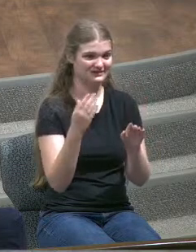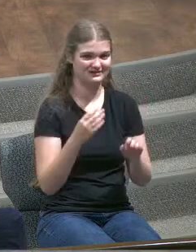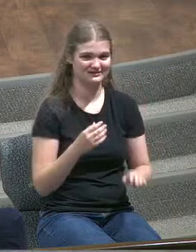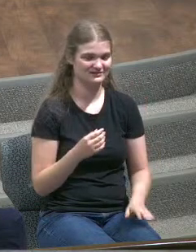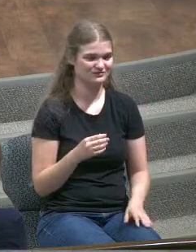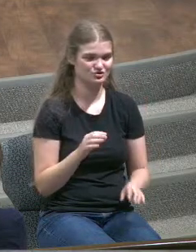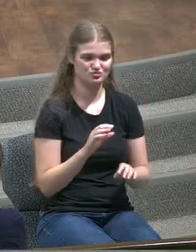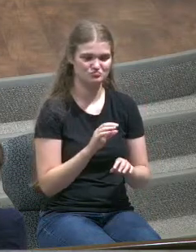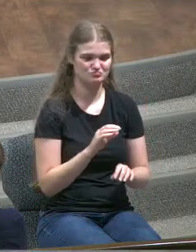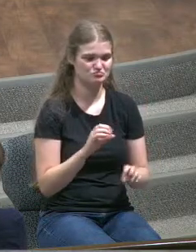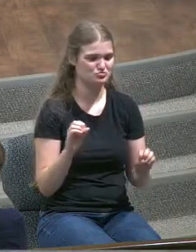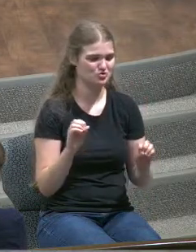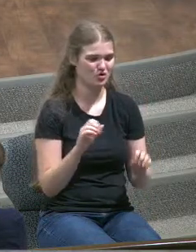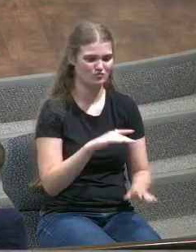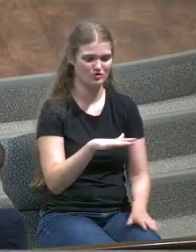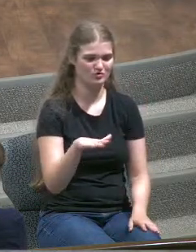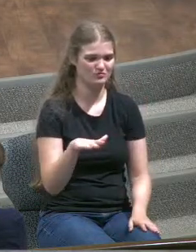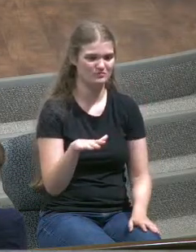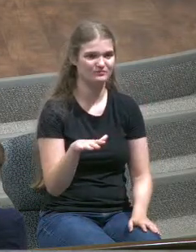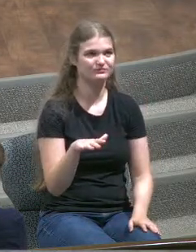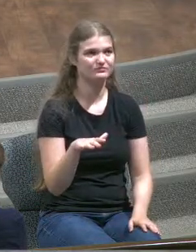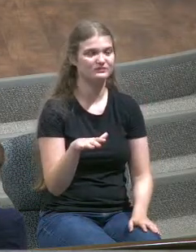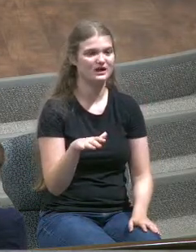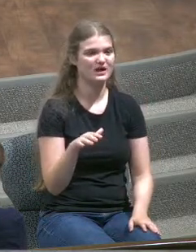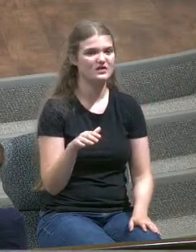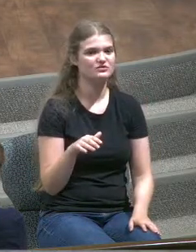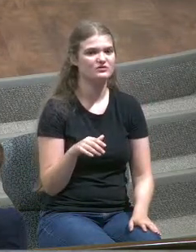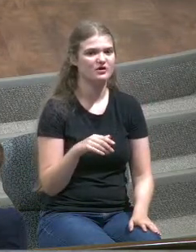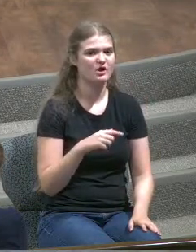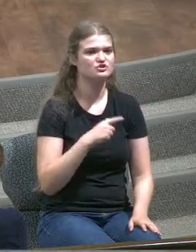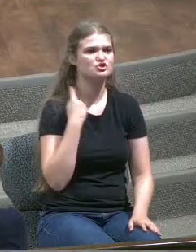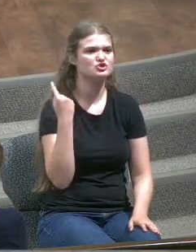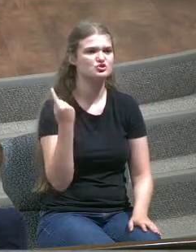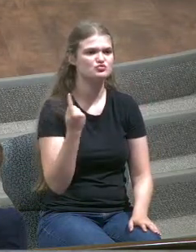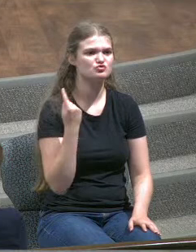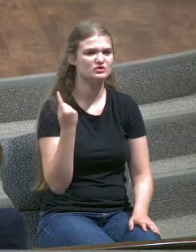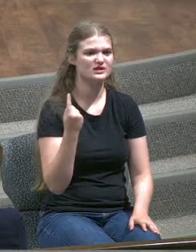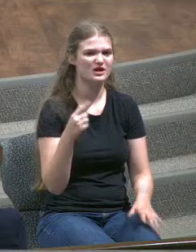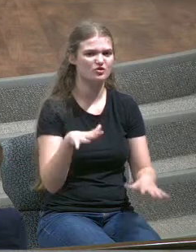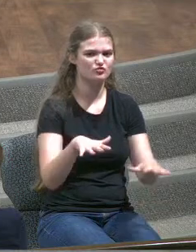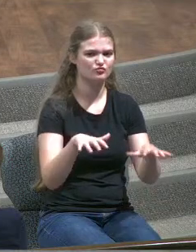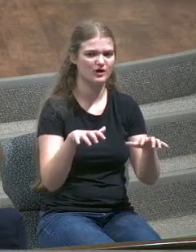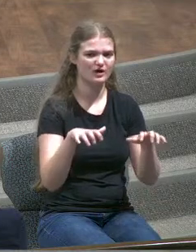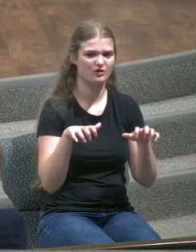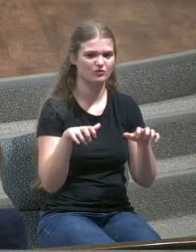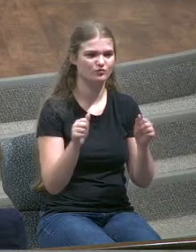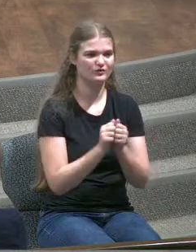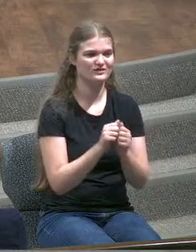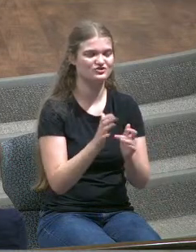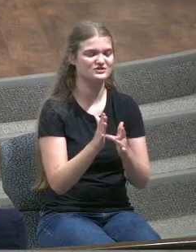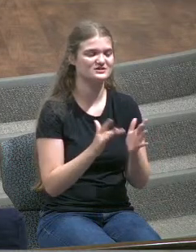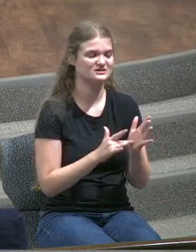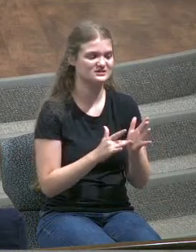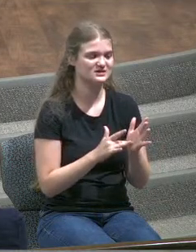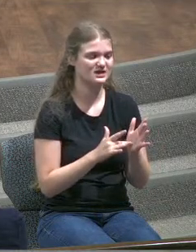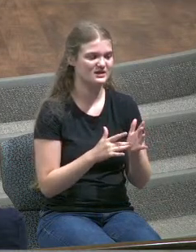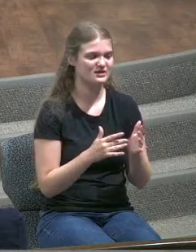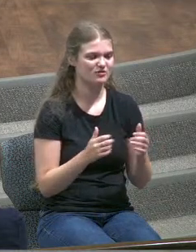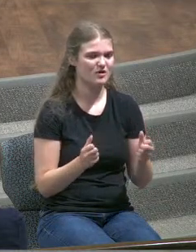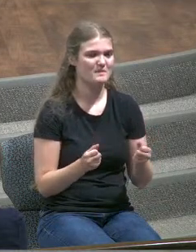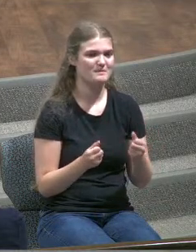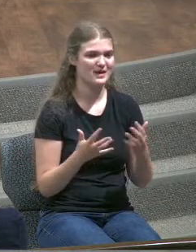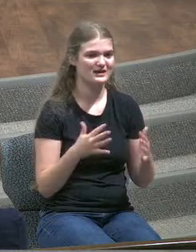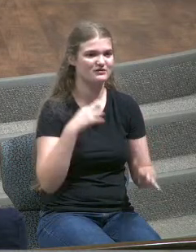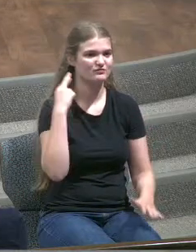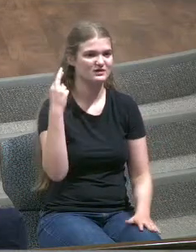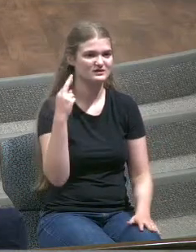of Jesus that you read in the Gospels, there's almost always a crowd with him. And there were a lot of reasons why people